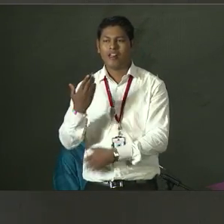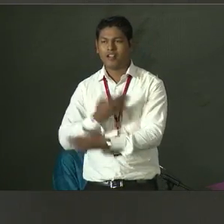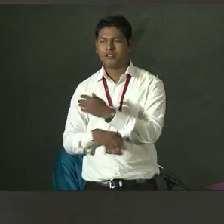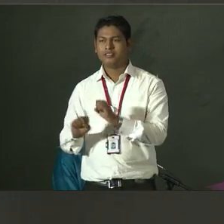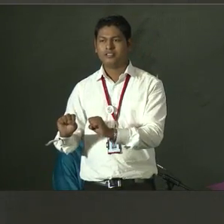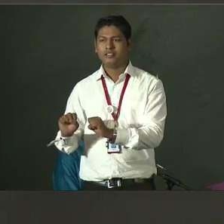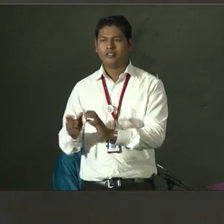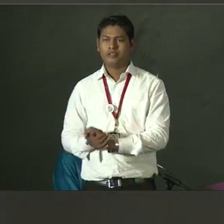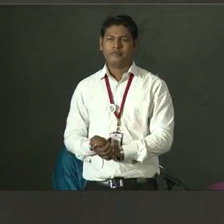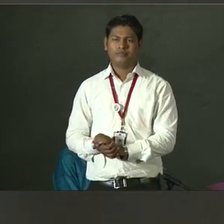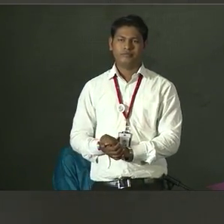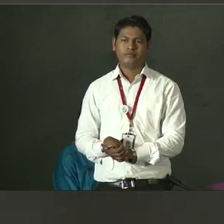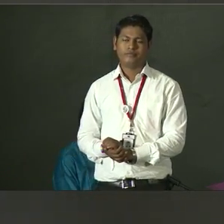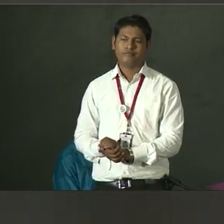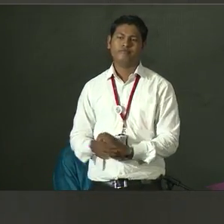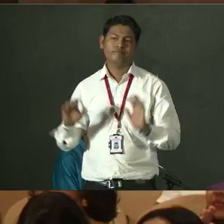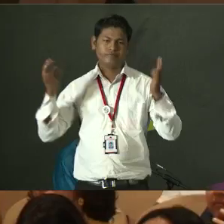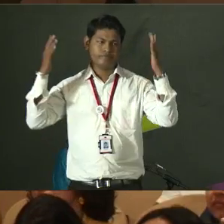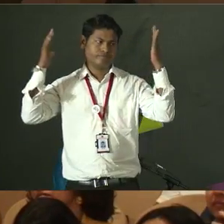call him